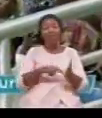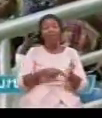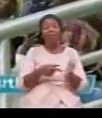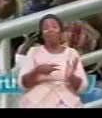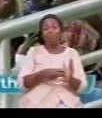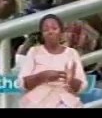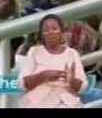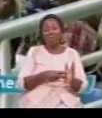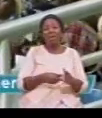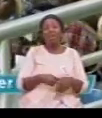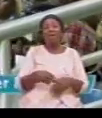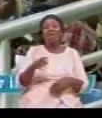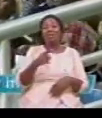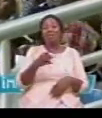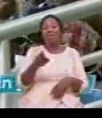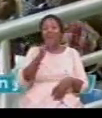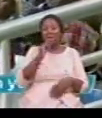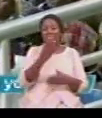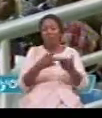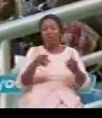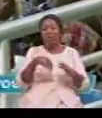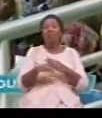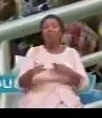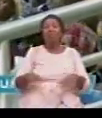There is something in your life